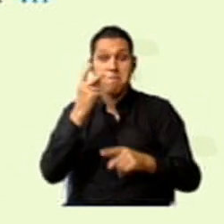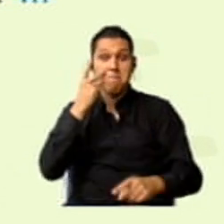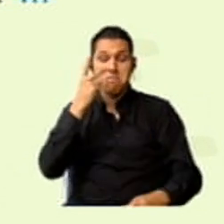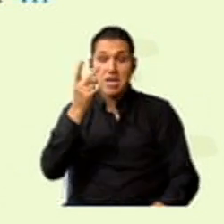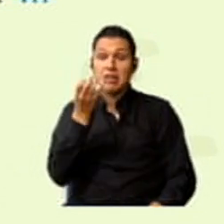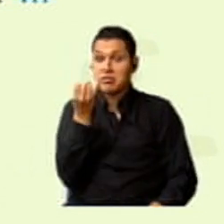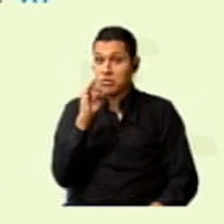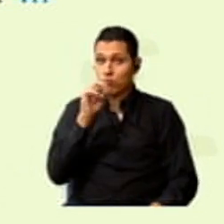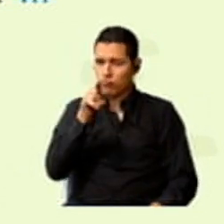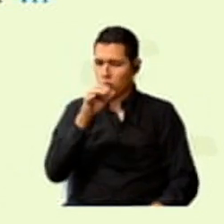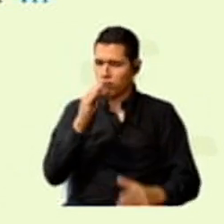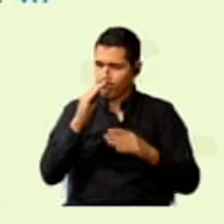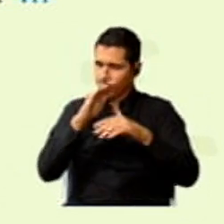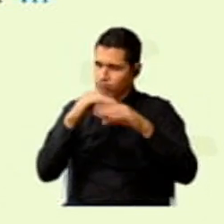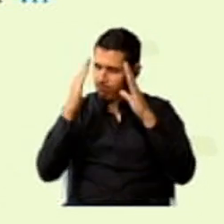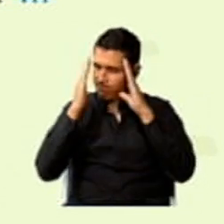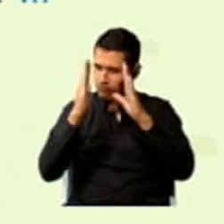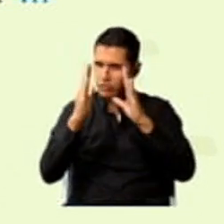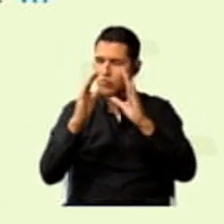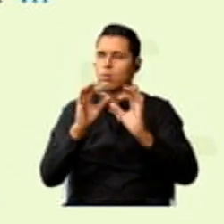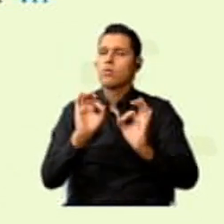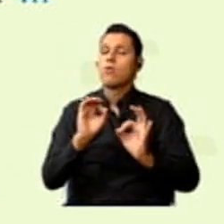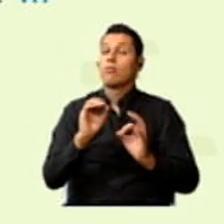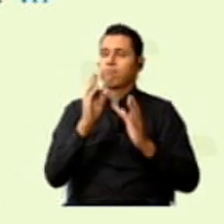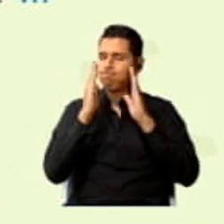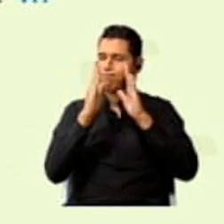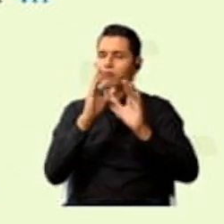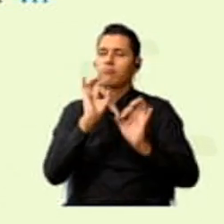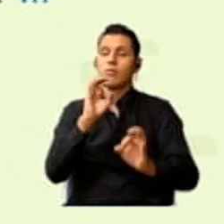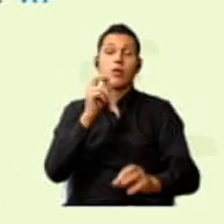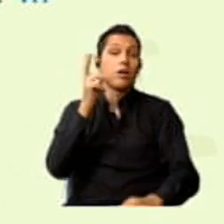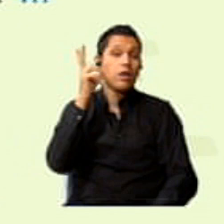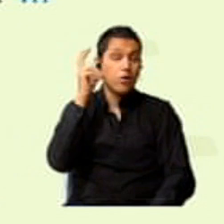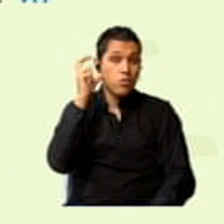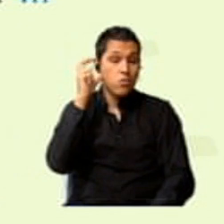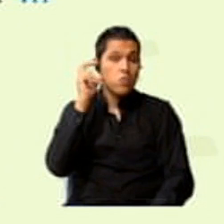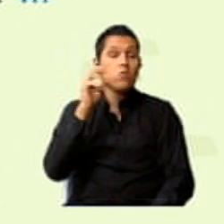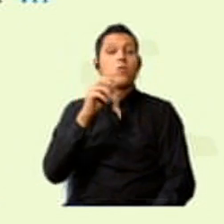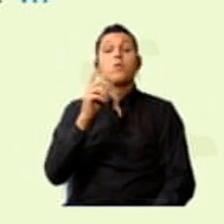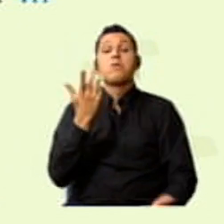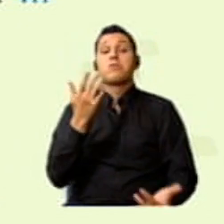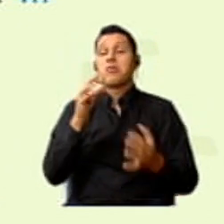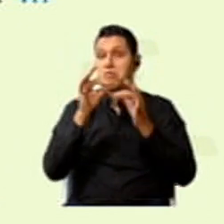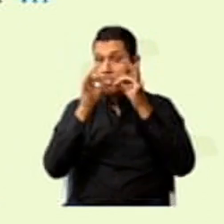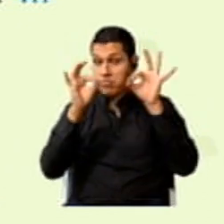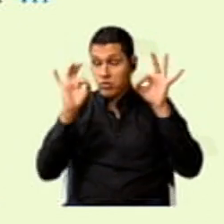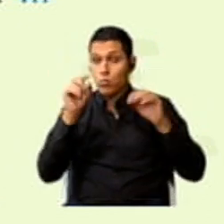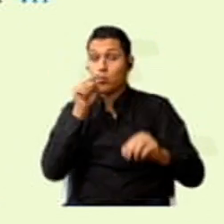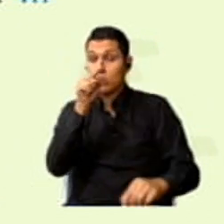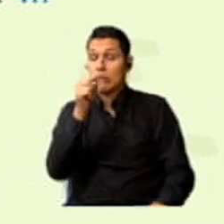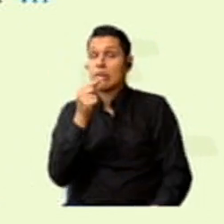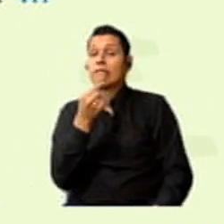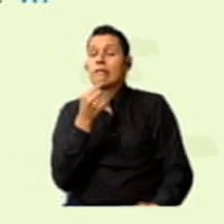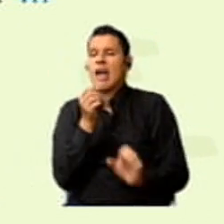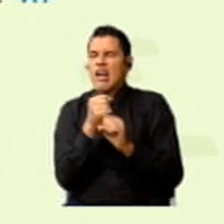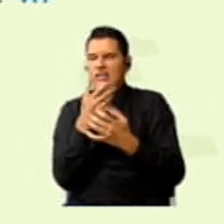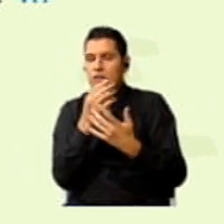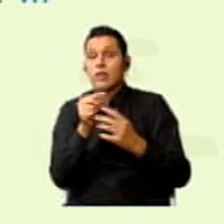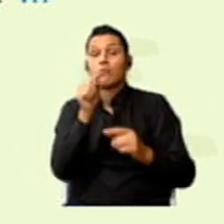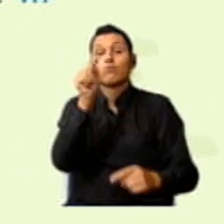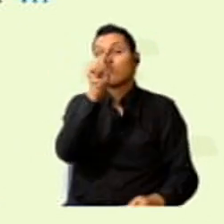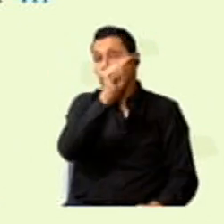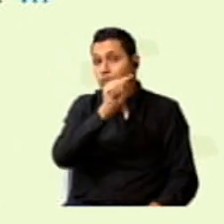pay attention, Waldo. Listen to the sentence, and you are going to circle the